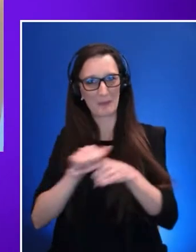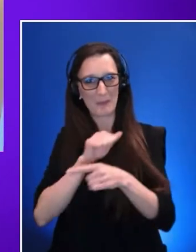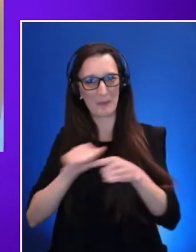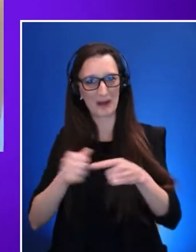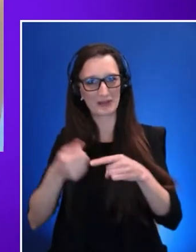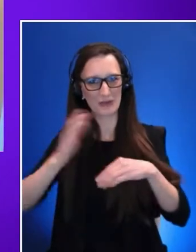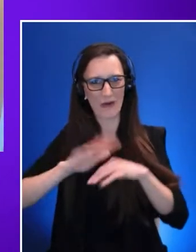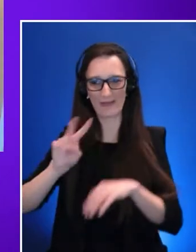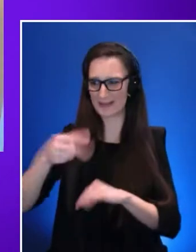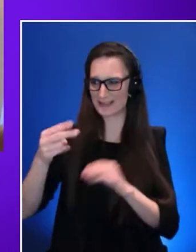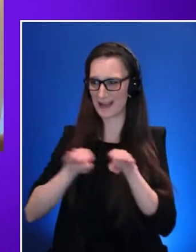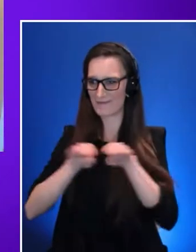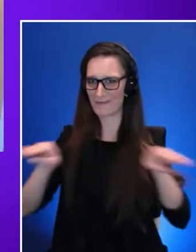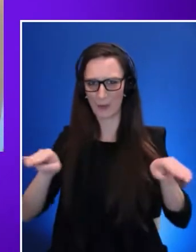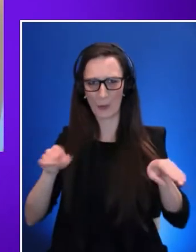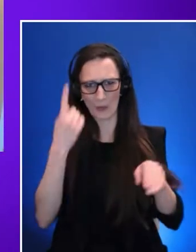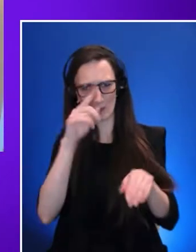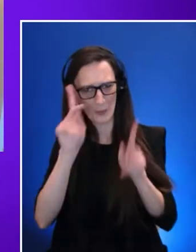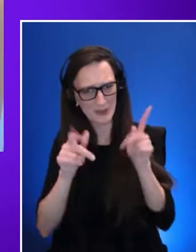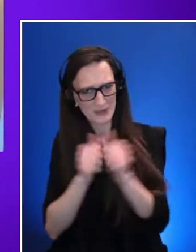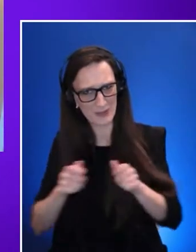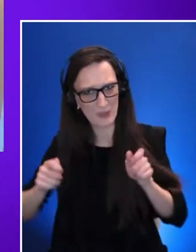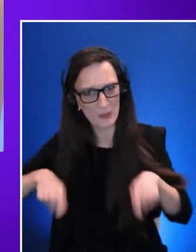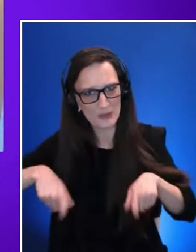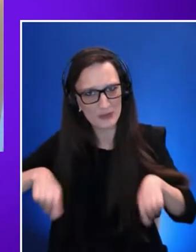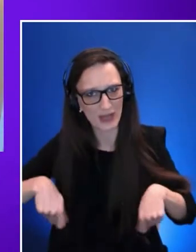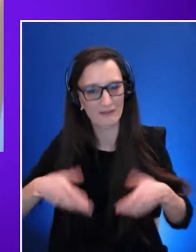few years ago. So these engagements with,